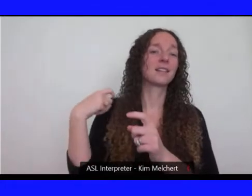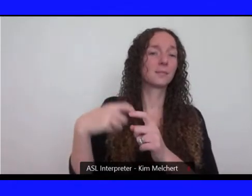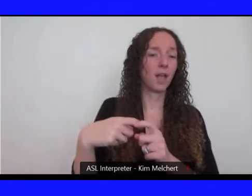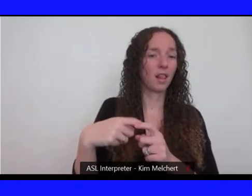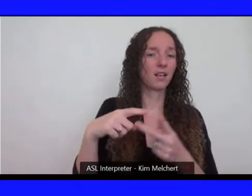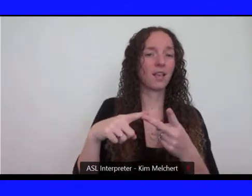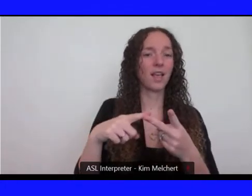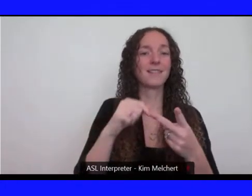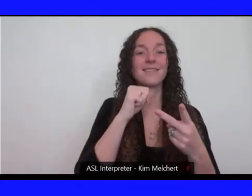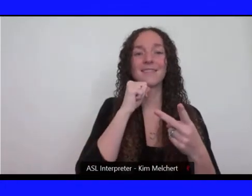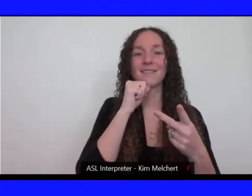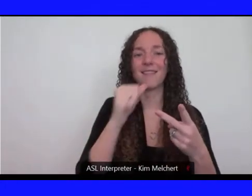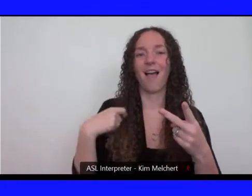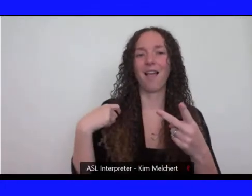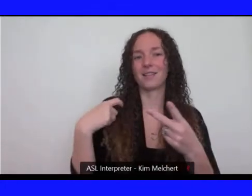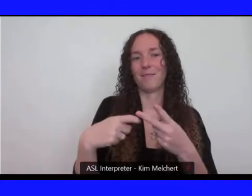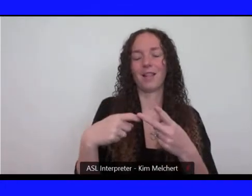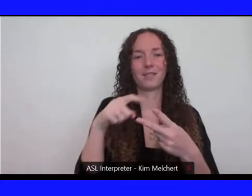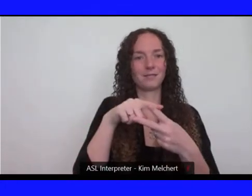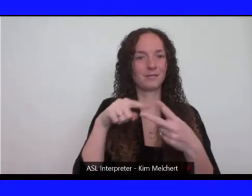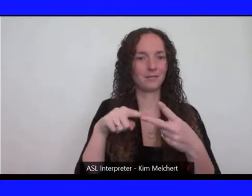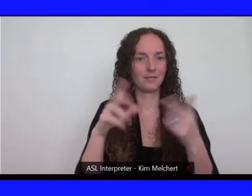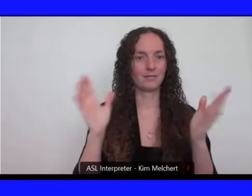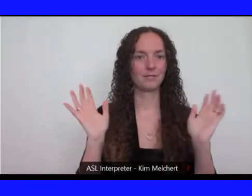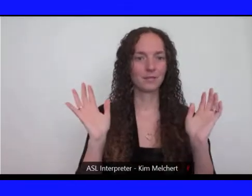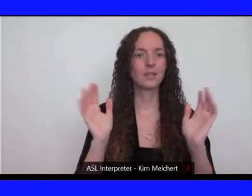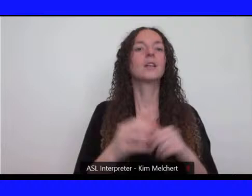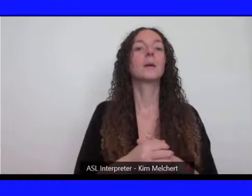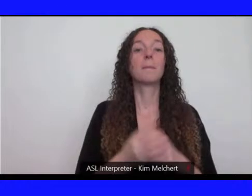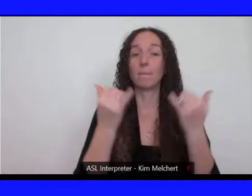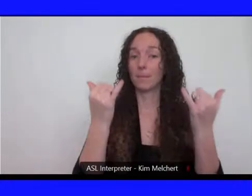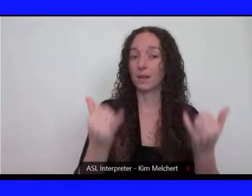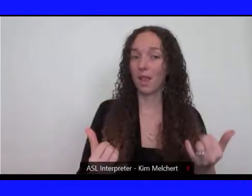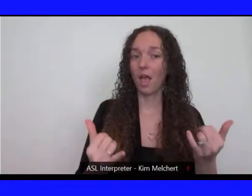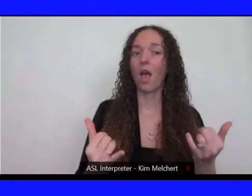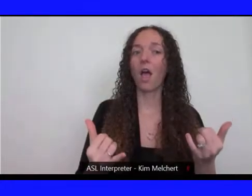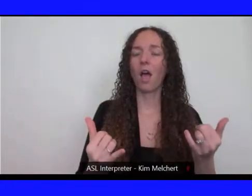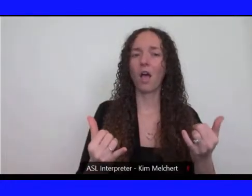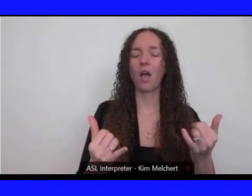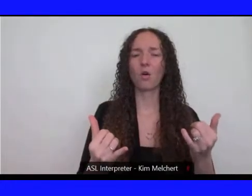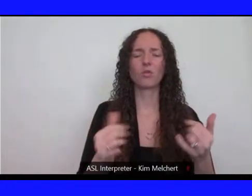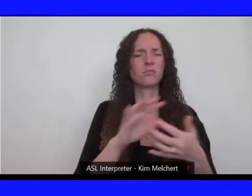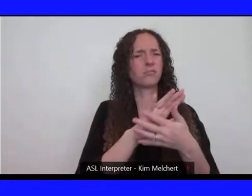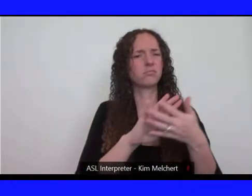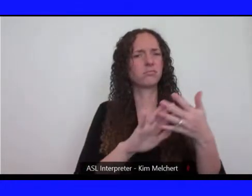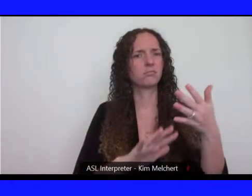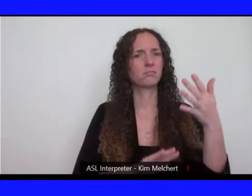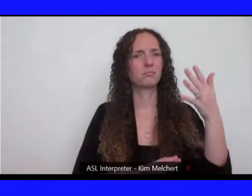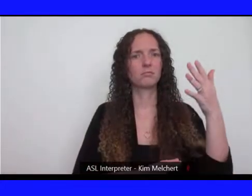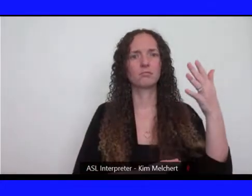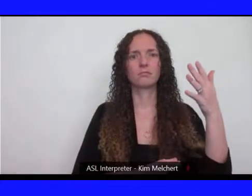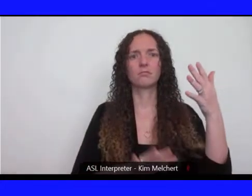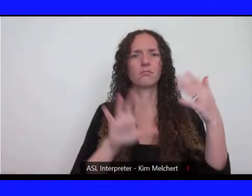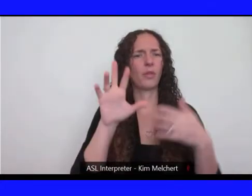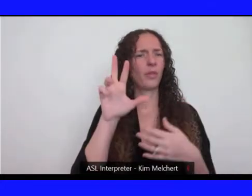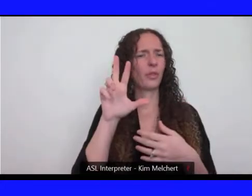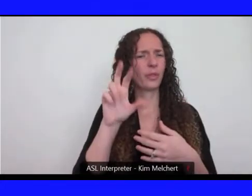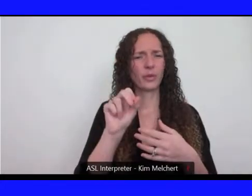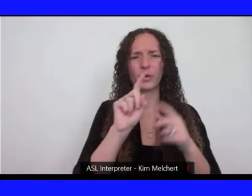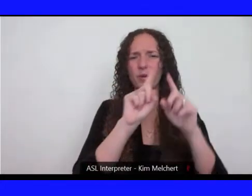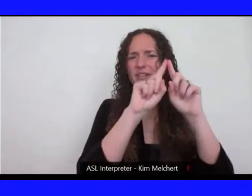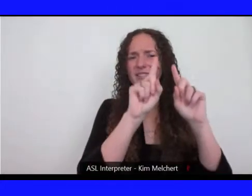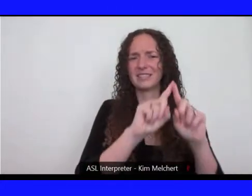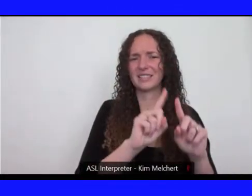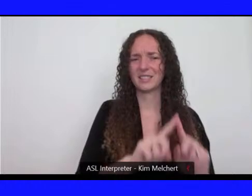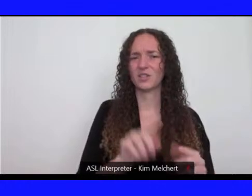Very good point. I think definitely learning from any other work that we have done, that we have seen and gotten feedback, I think that would be